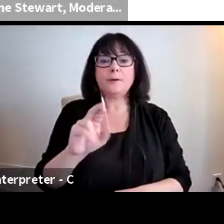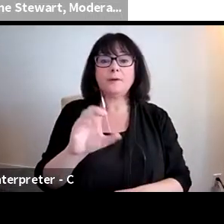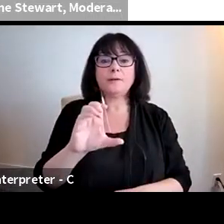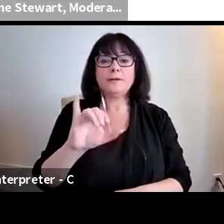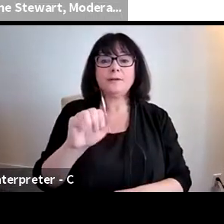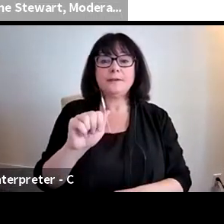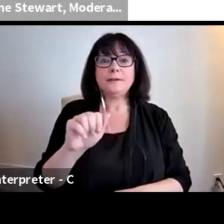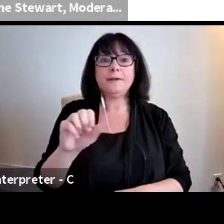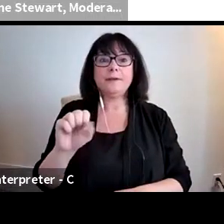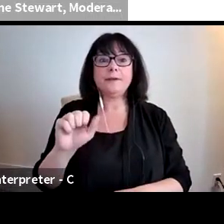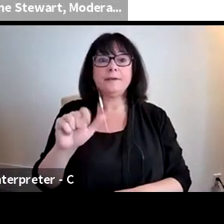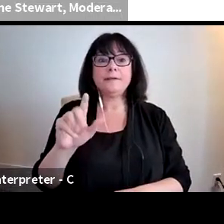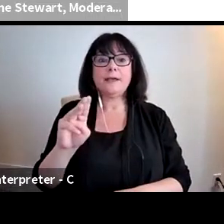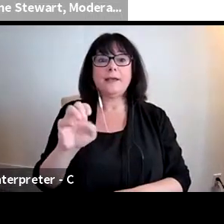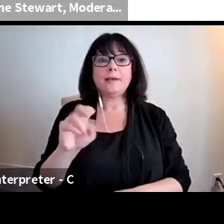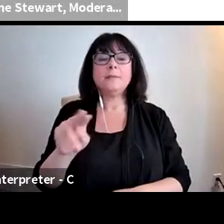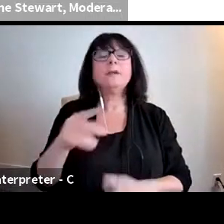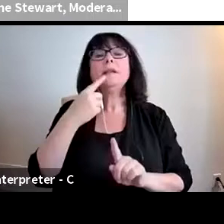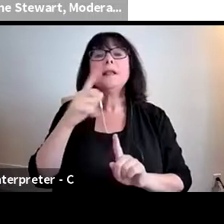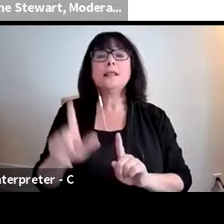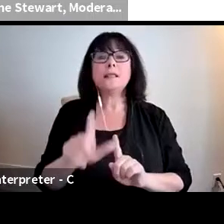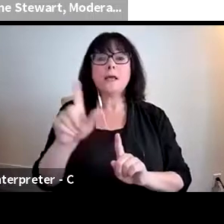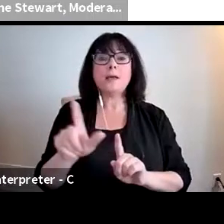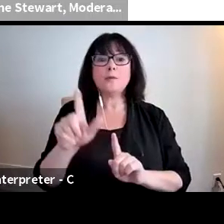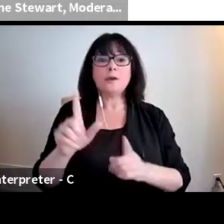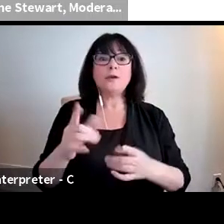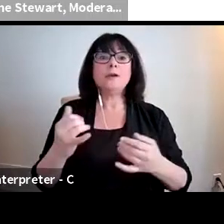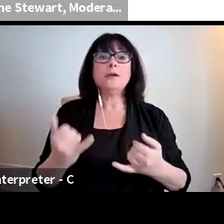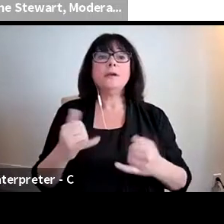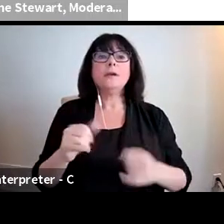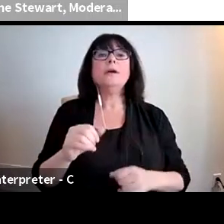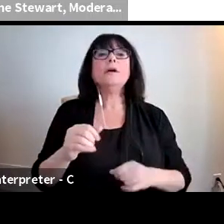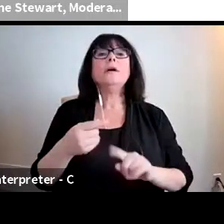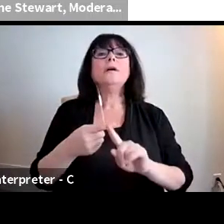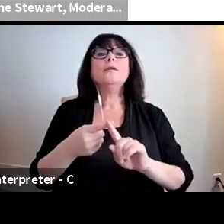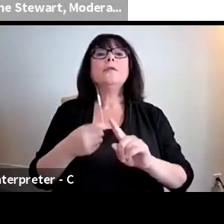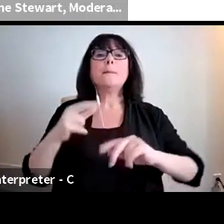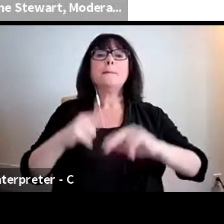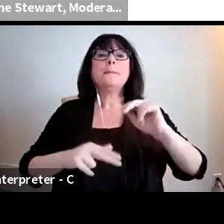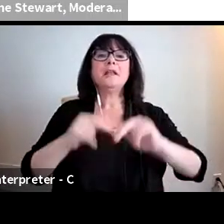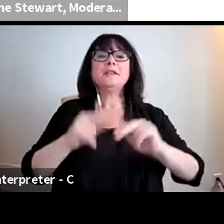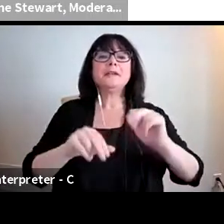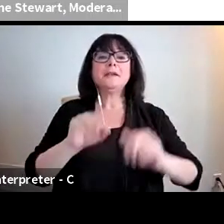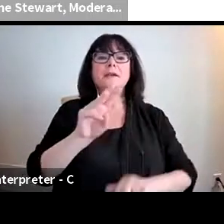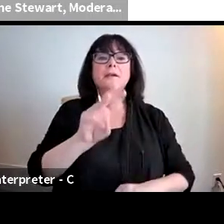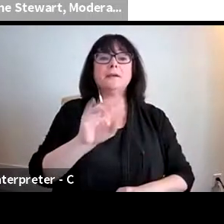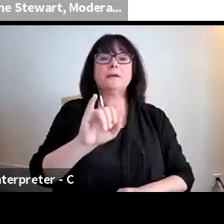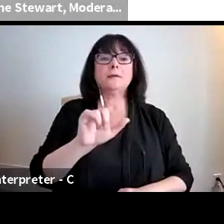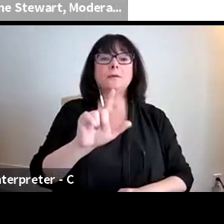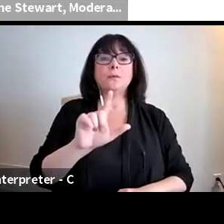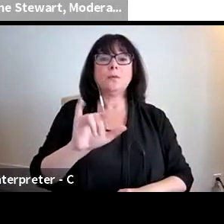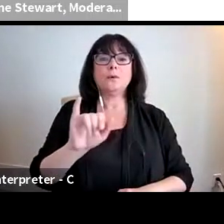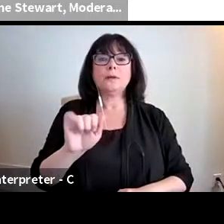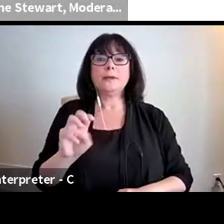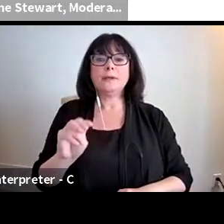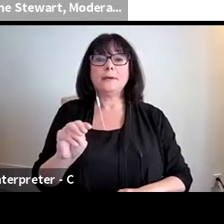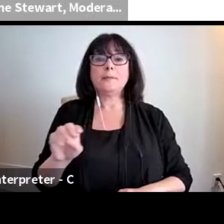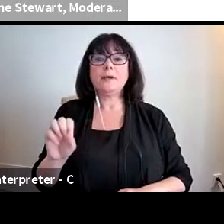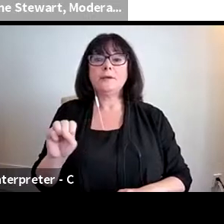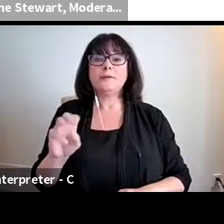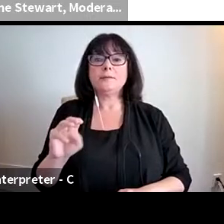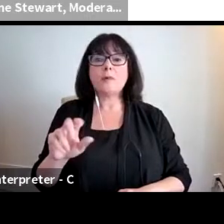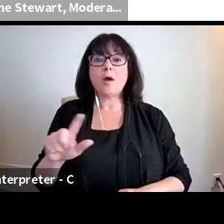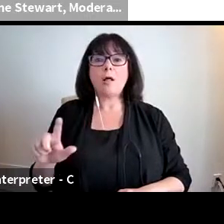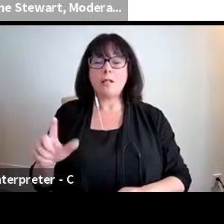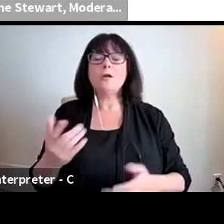off library books for returns outside the William Small building. So some of you know the answers better